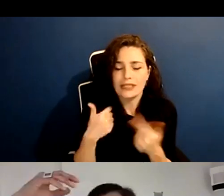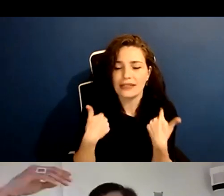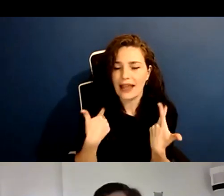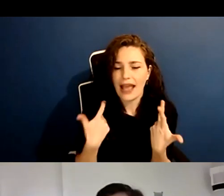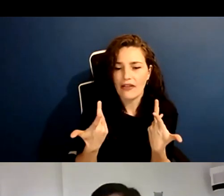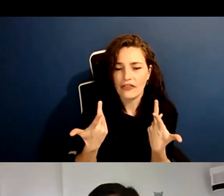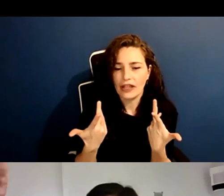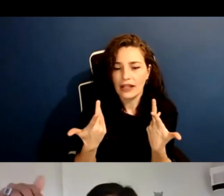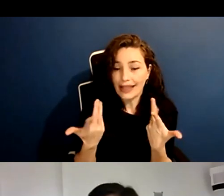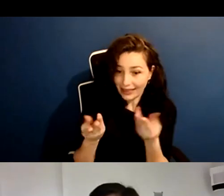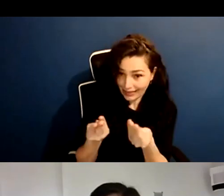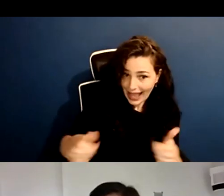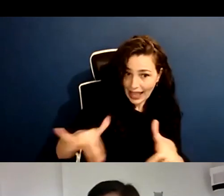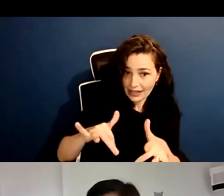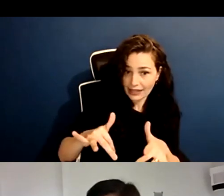have to kind of